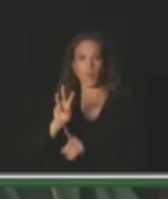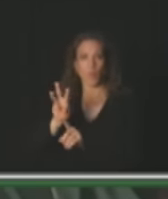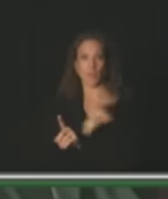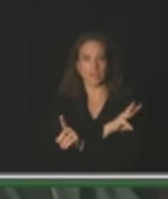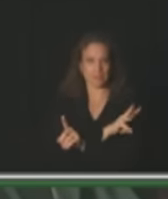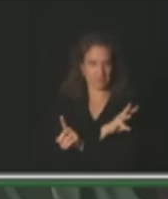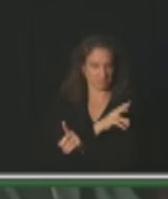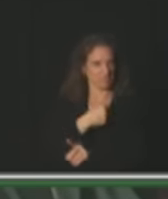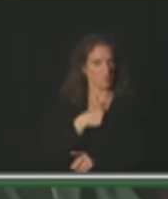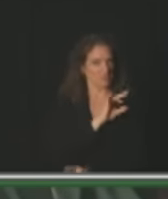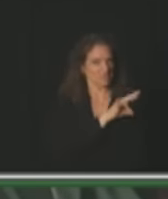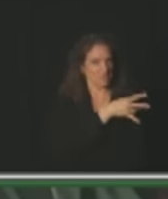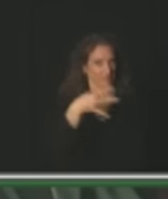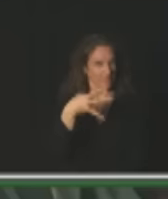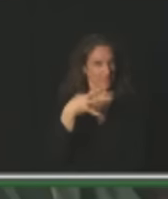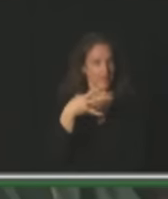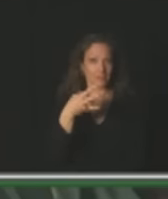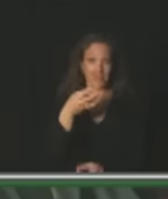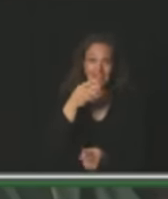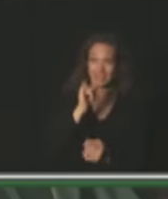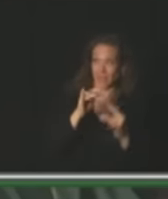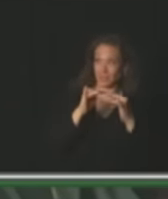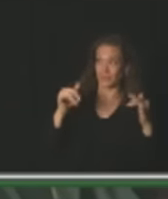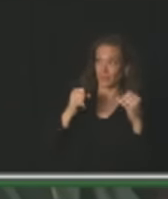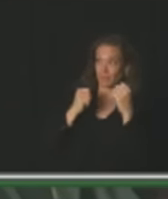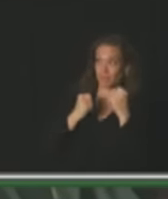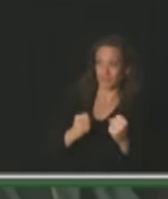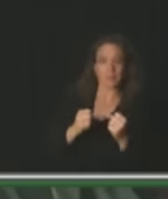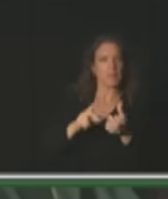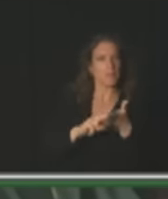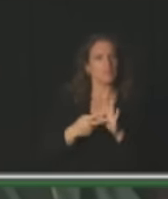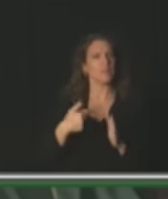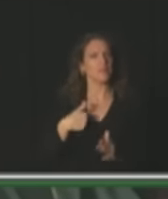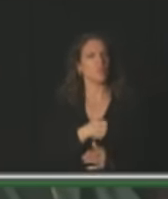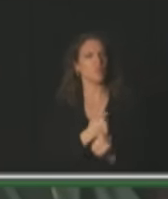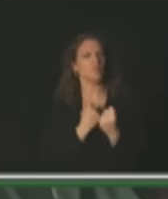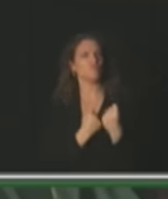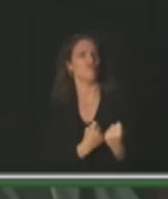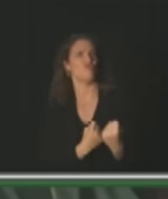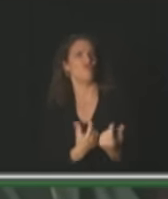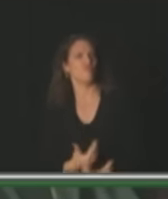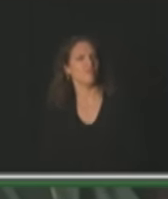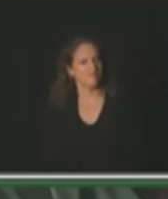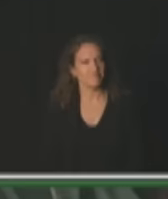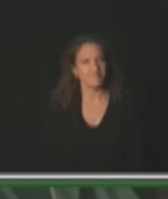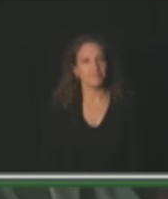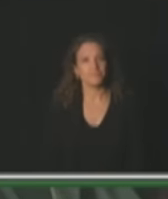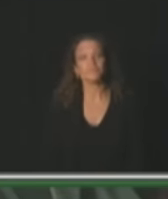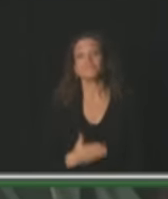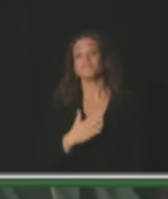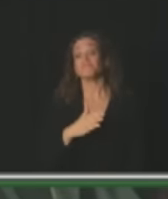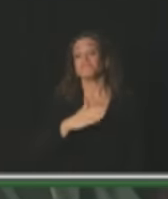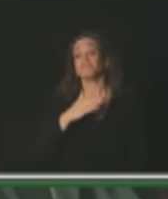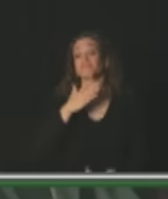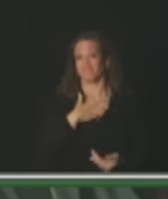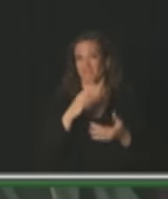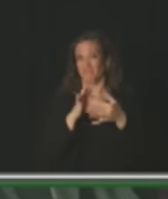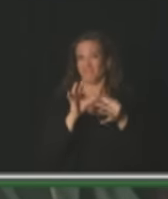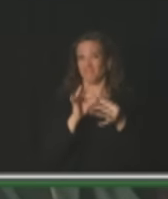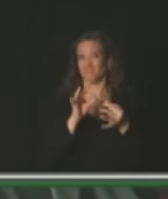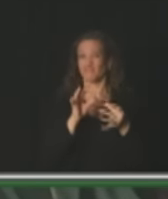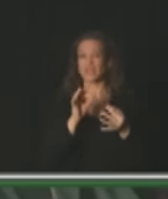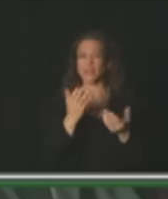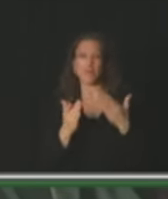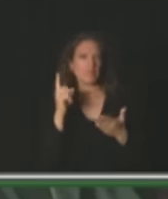stronger. What I'm going to say now, you're going to think is a little strange, but I am actually